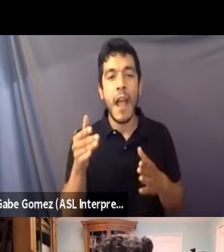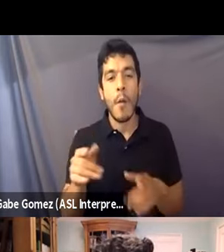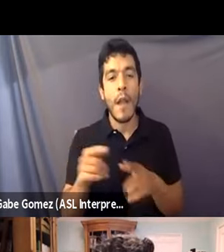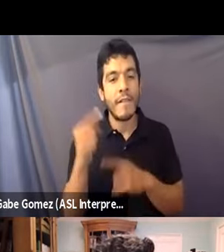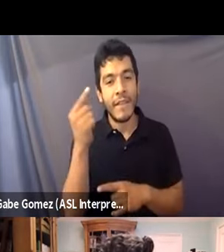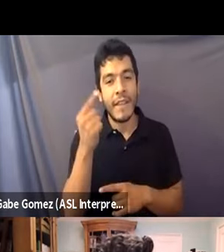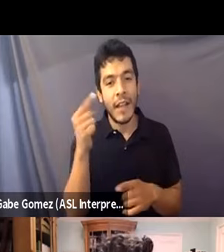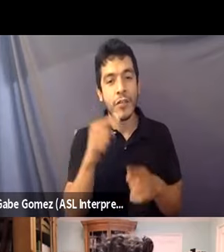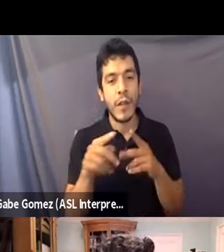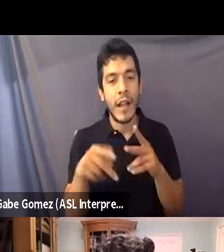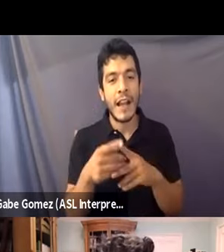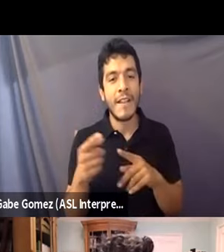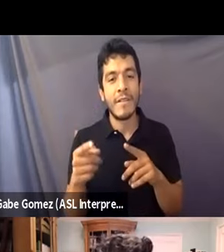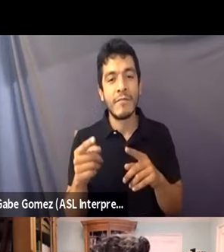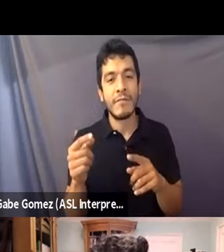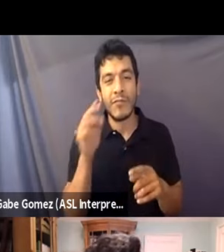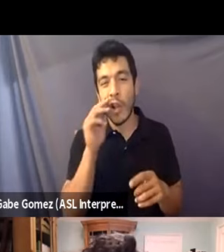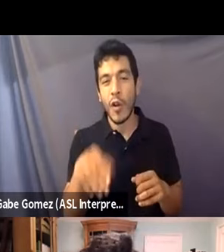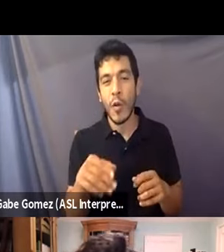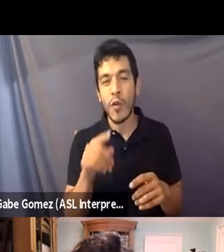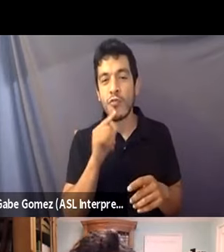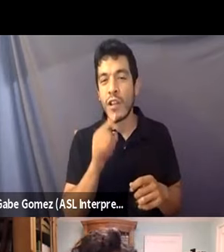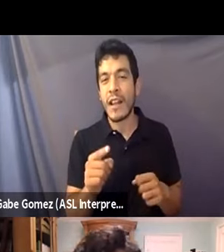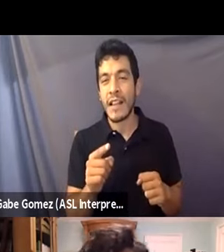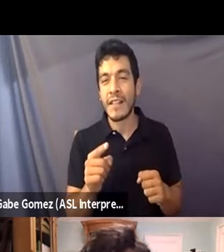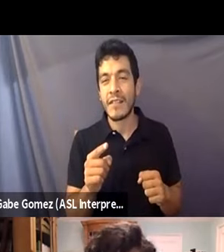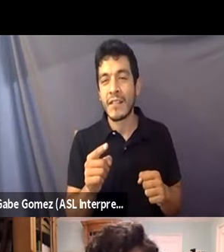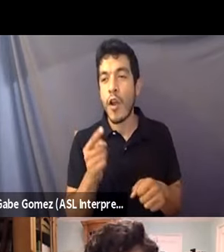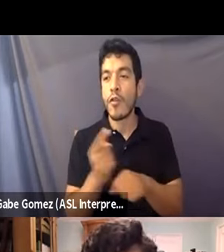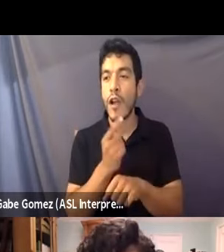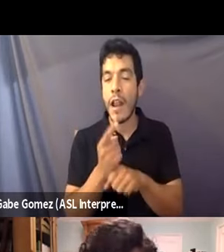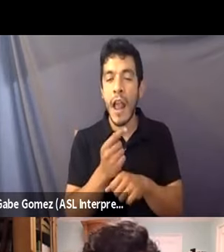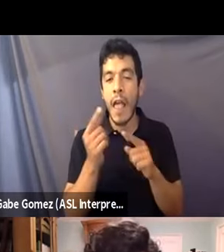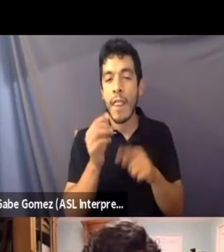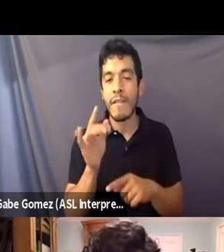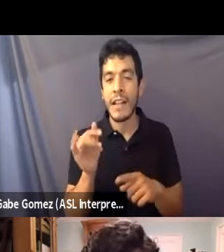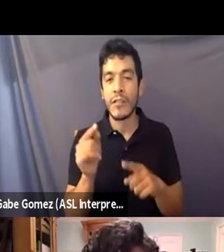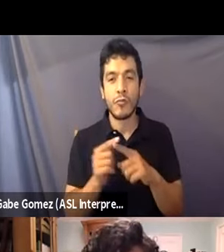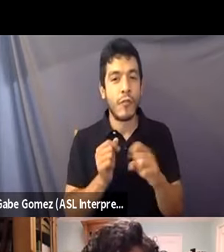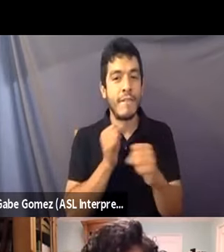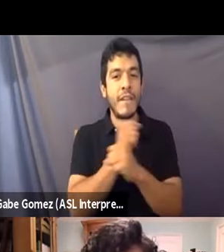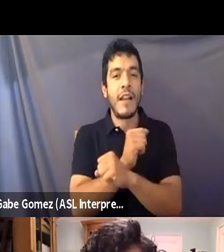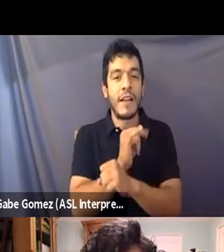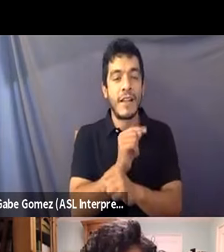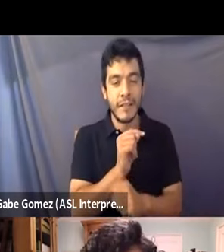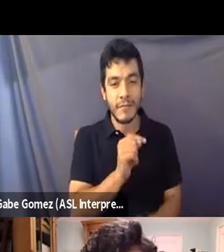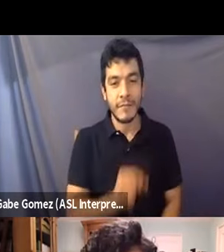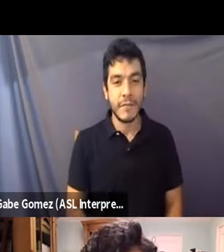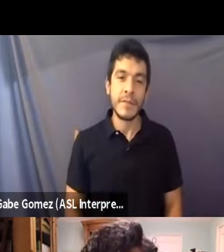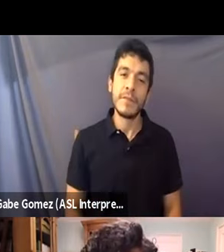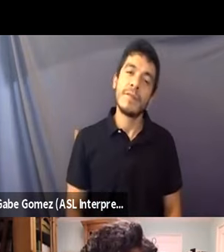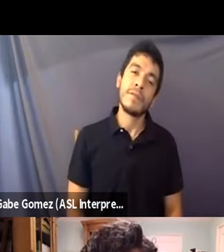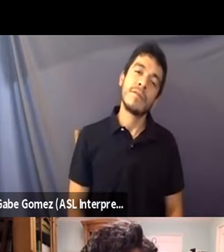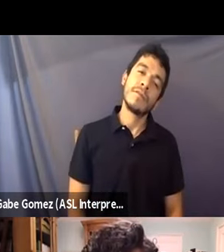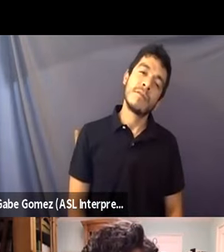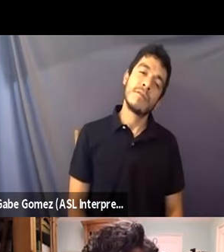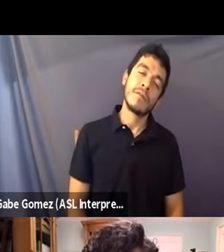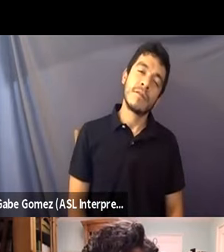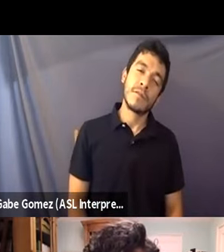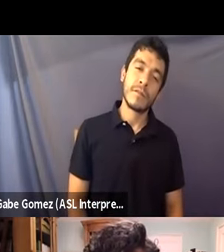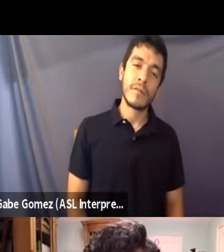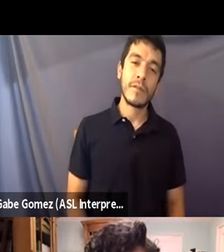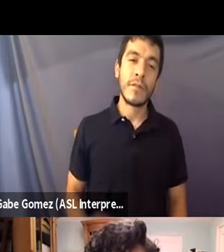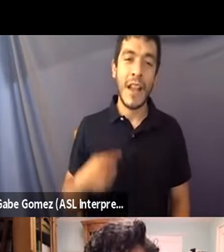sort of like be able to, you know, really correctly and thoughtfully combat it, right? So I think that there's that